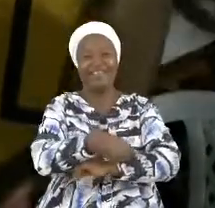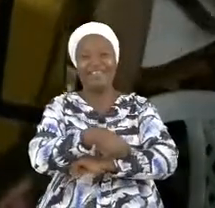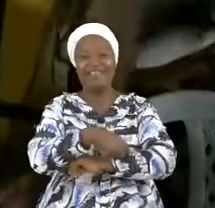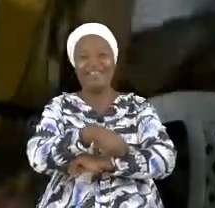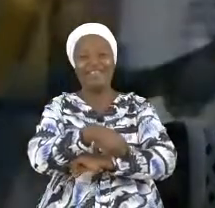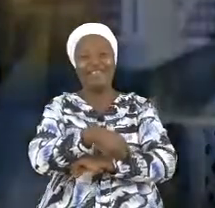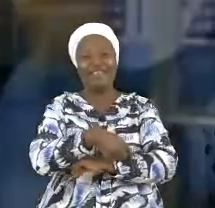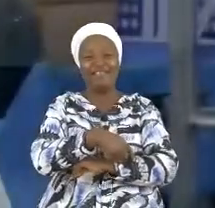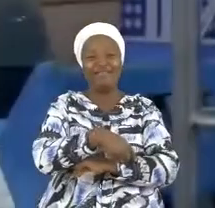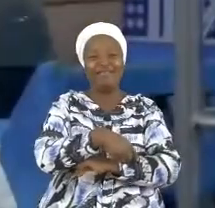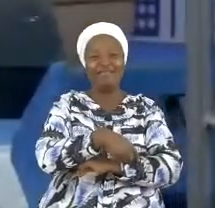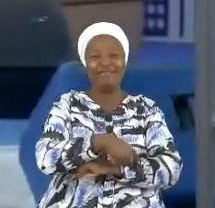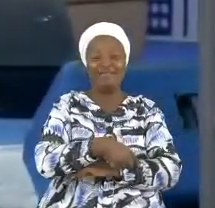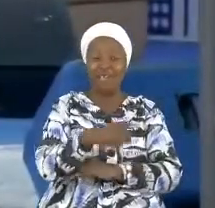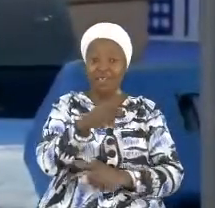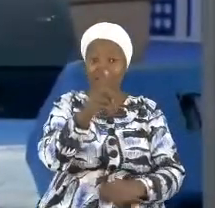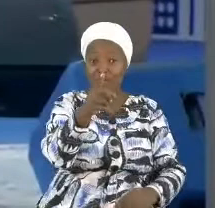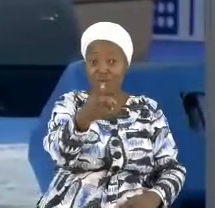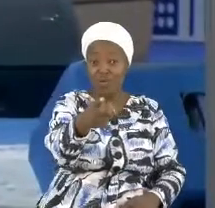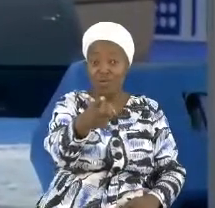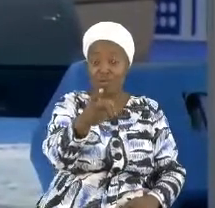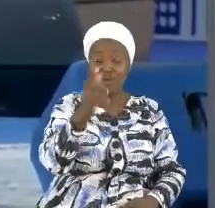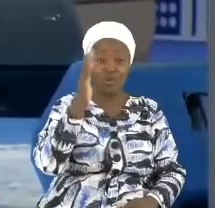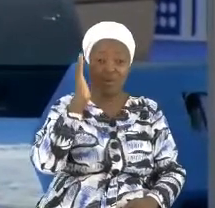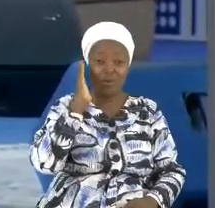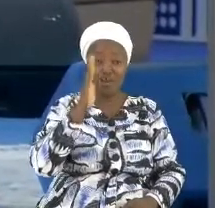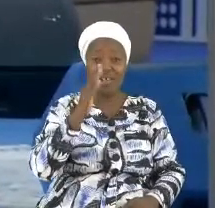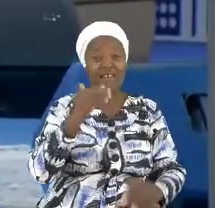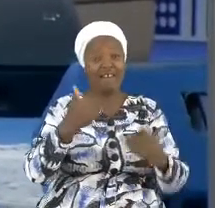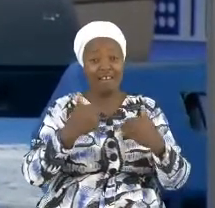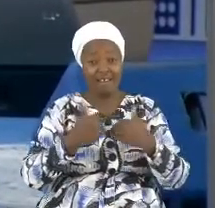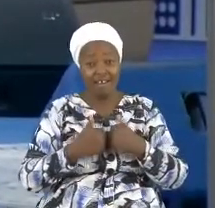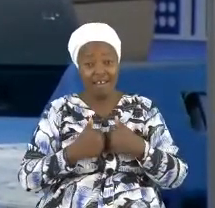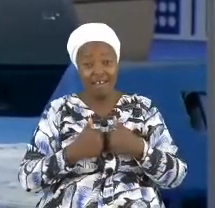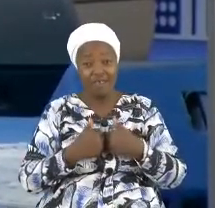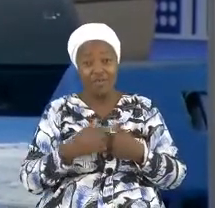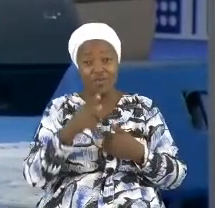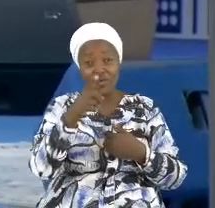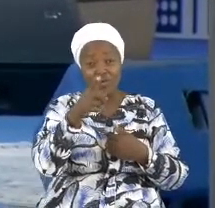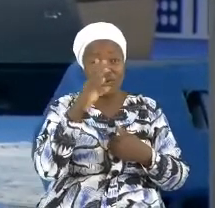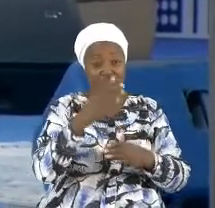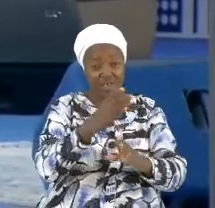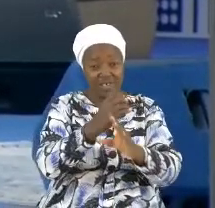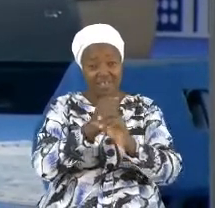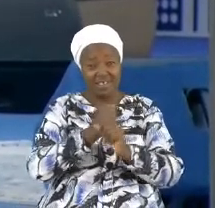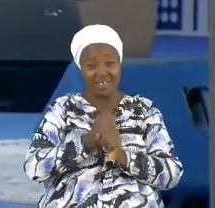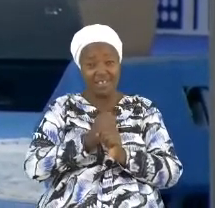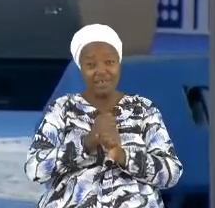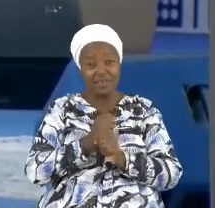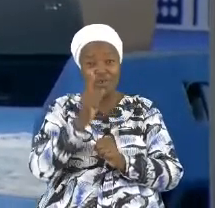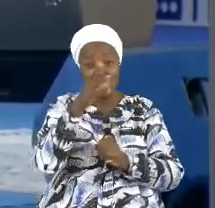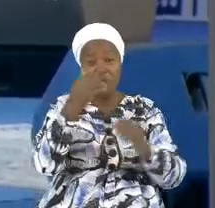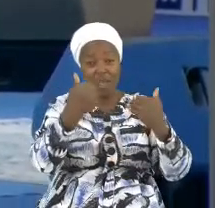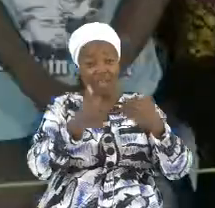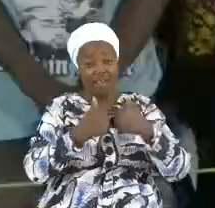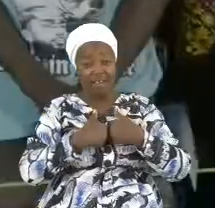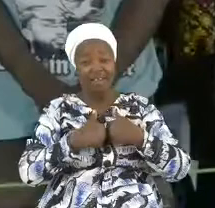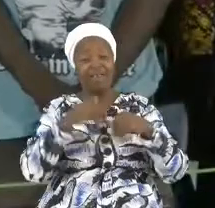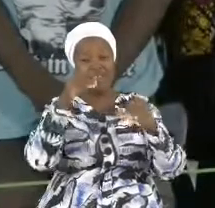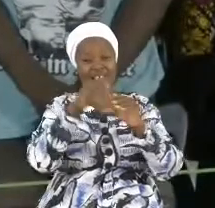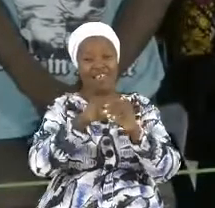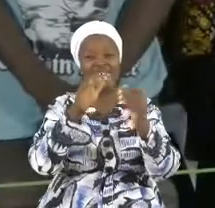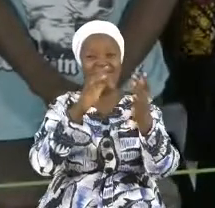Amen. You will have, you receive, you possess in Jesus'